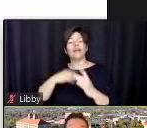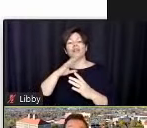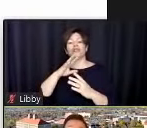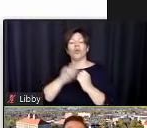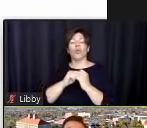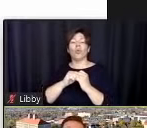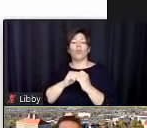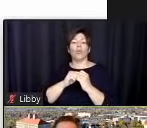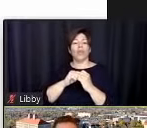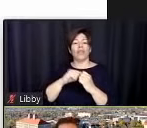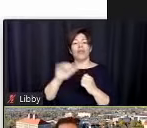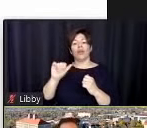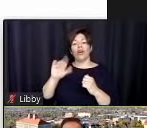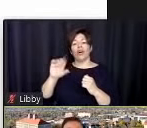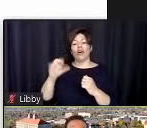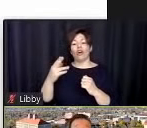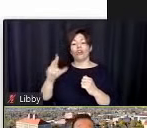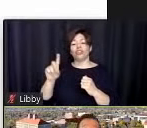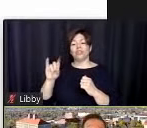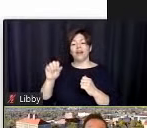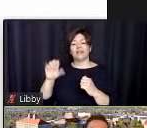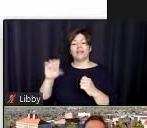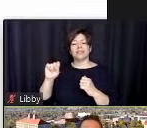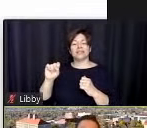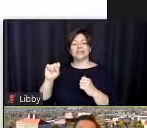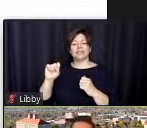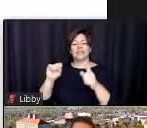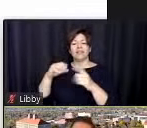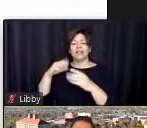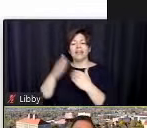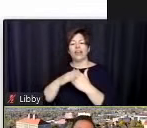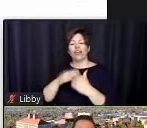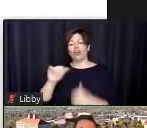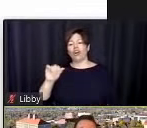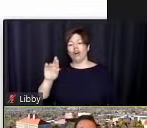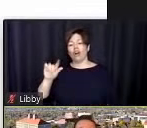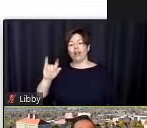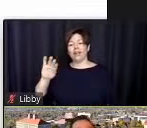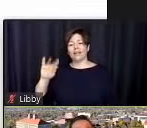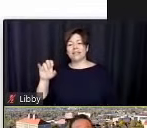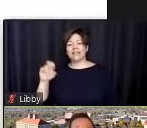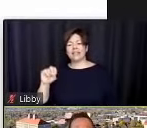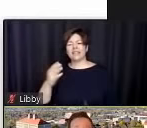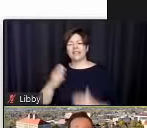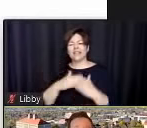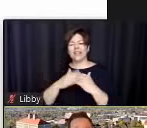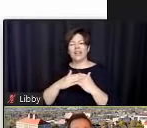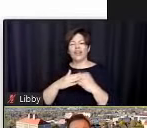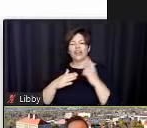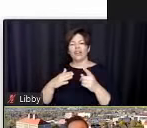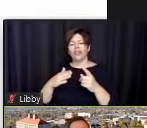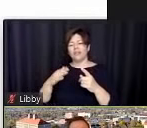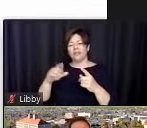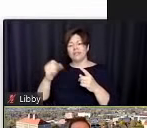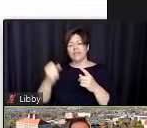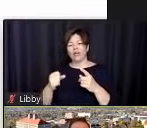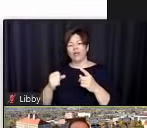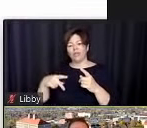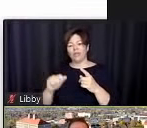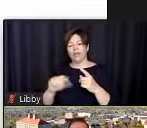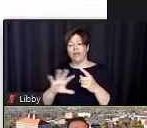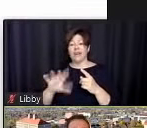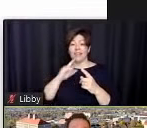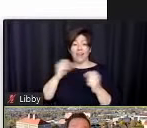Archdiocese of Arlington, just south of many of you there in Pennsylvania, and they're going face-to-face. They're surrounded by